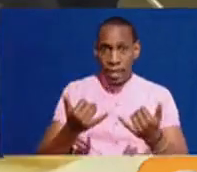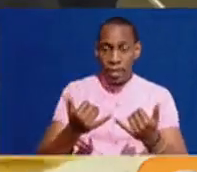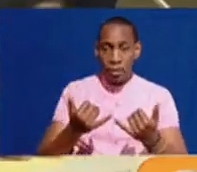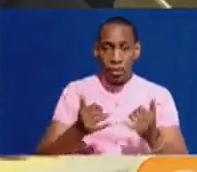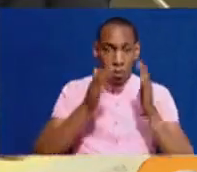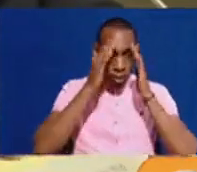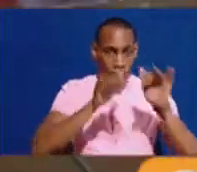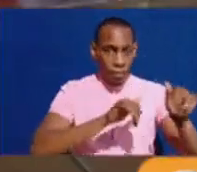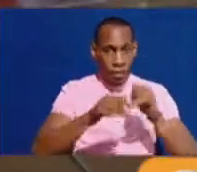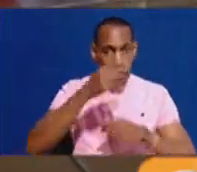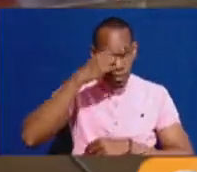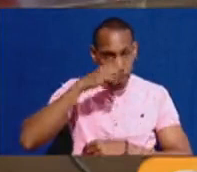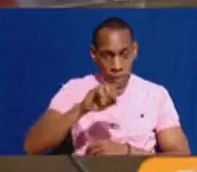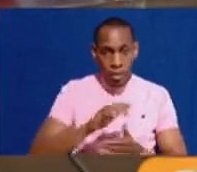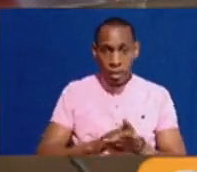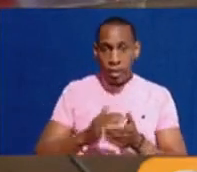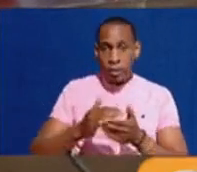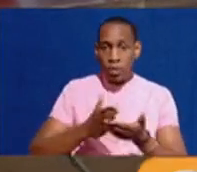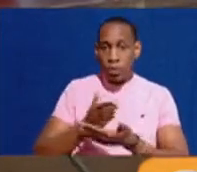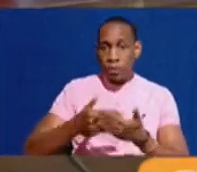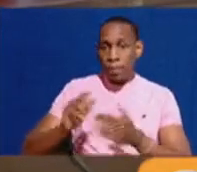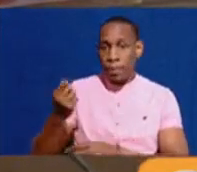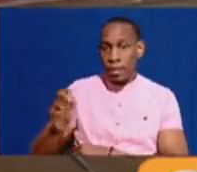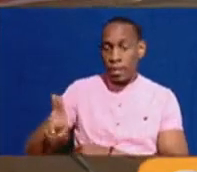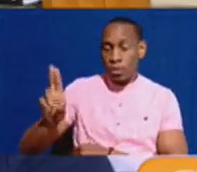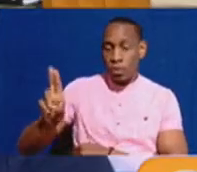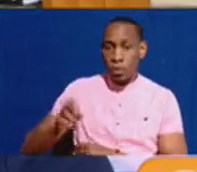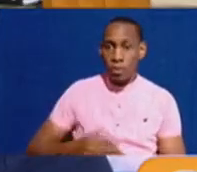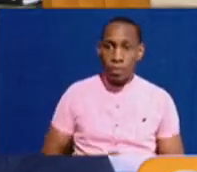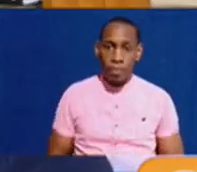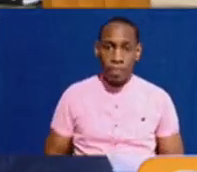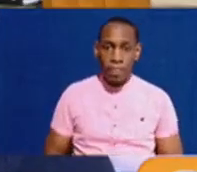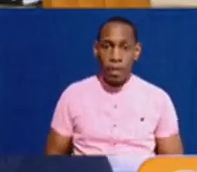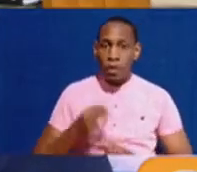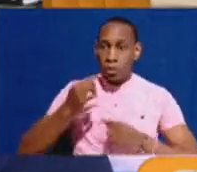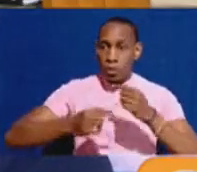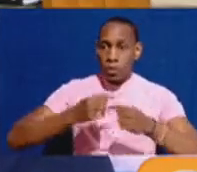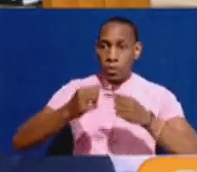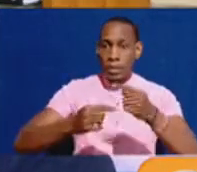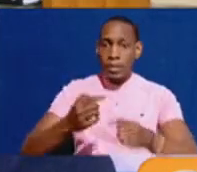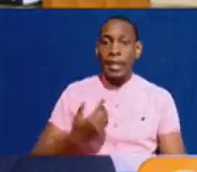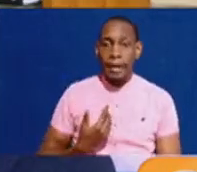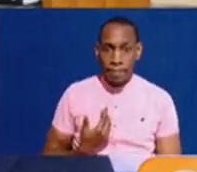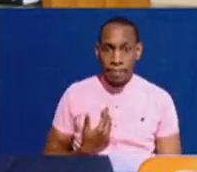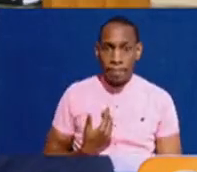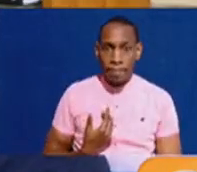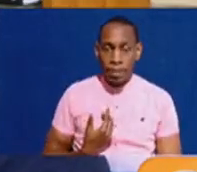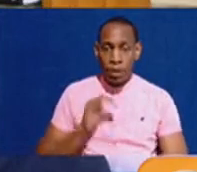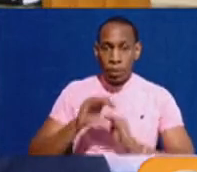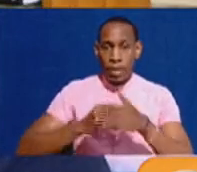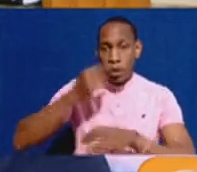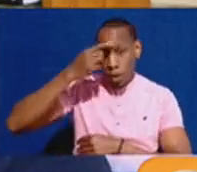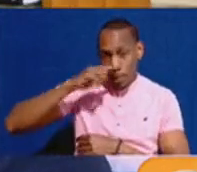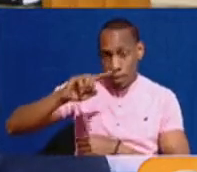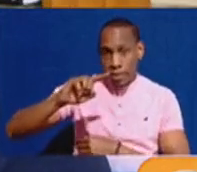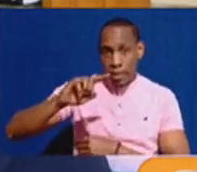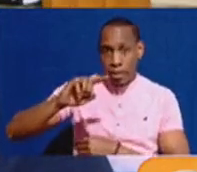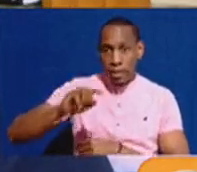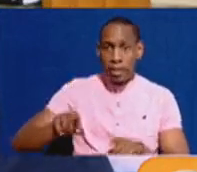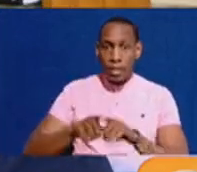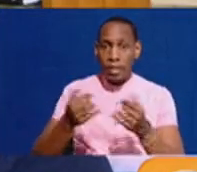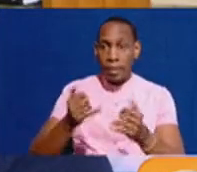foreign policy ploughed road by his predecessor, President Uhuru Kenyatta. There will be continuity with the Uhuru policies,